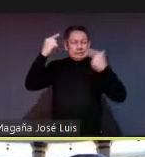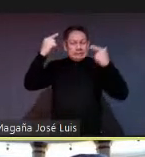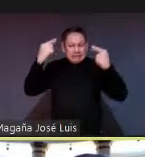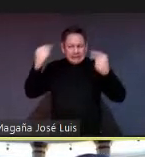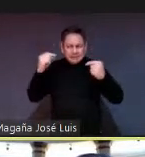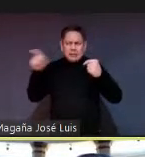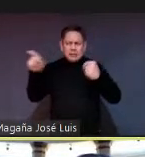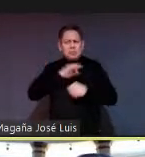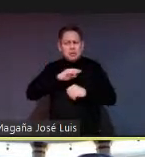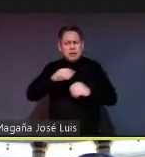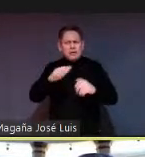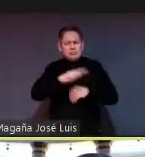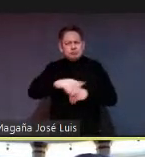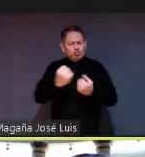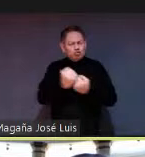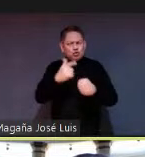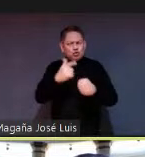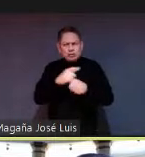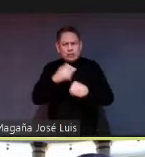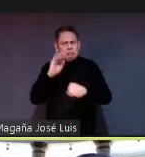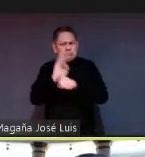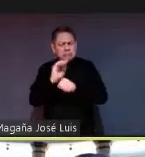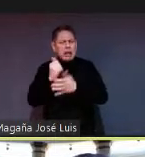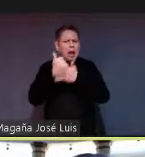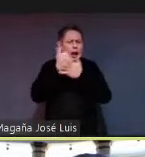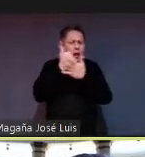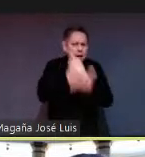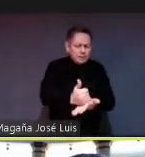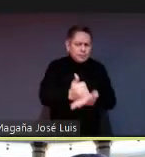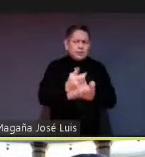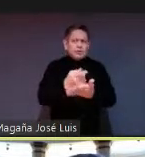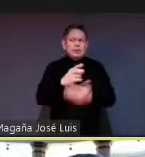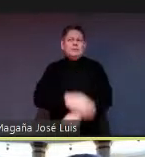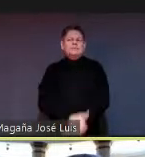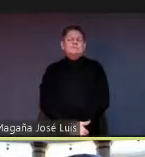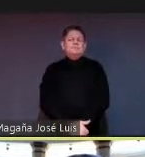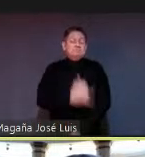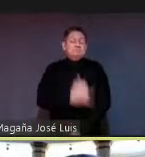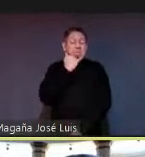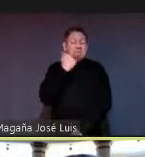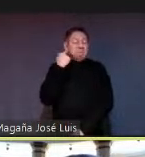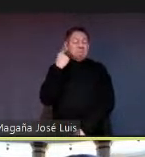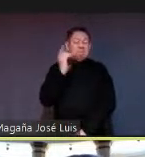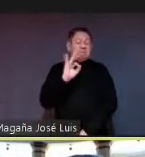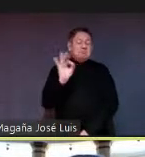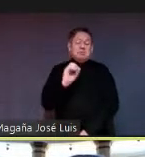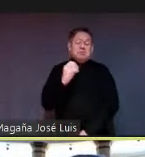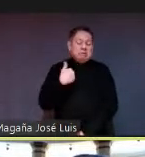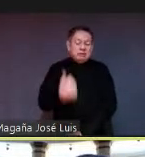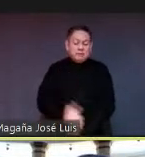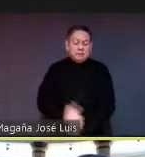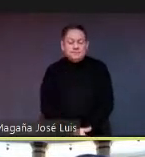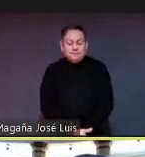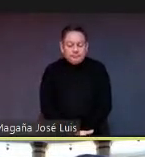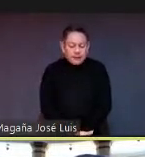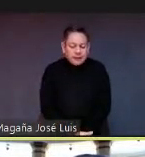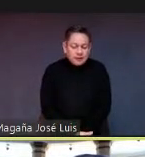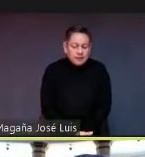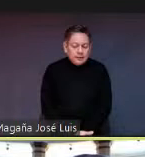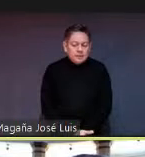feedback during the planning of education, management of the graduate profile, and quality